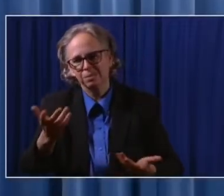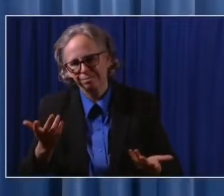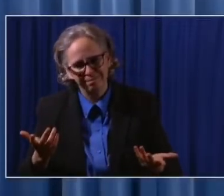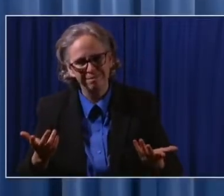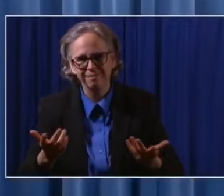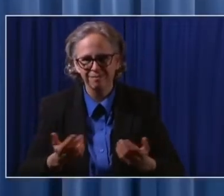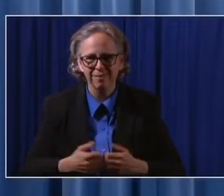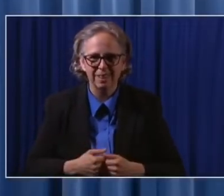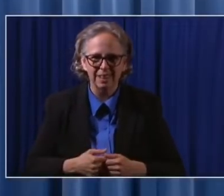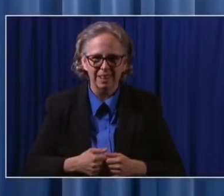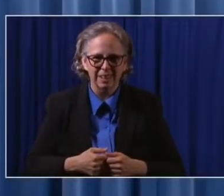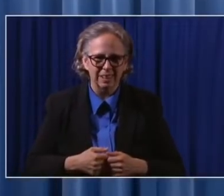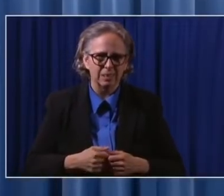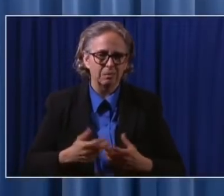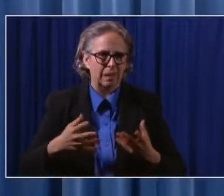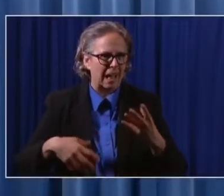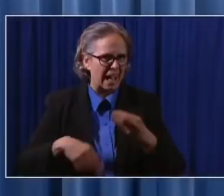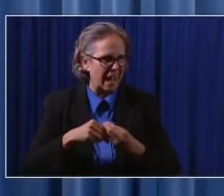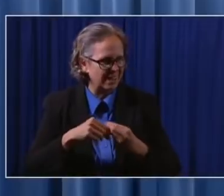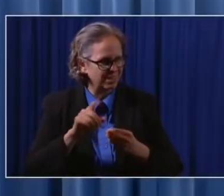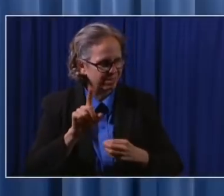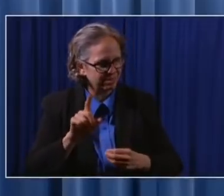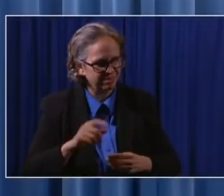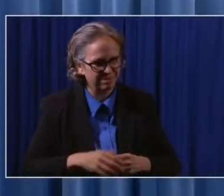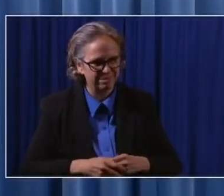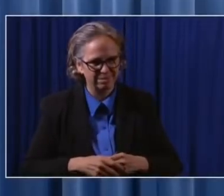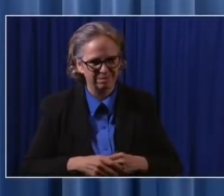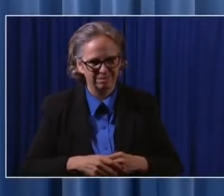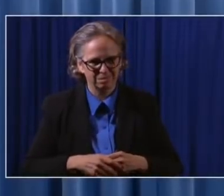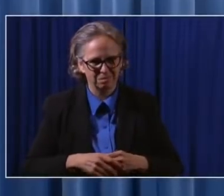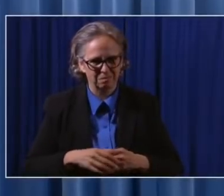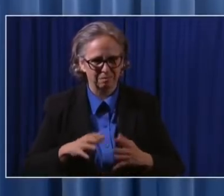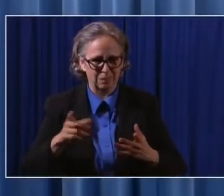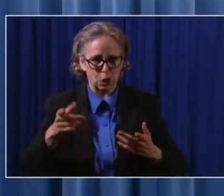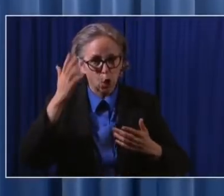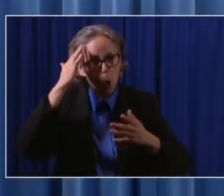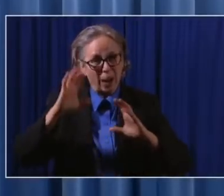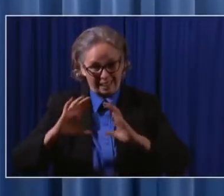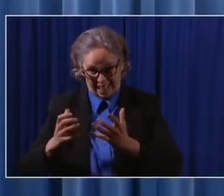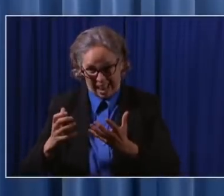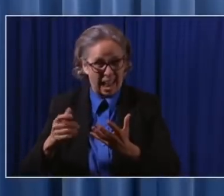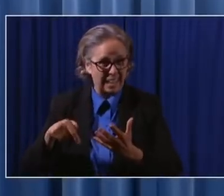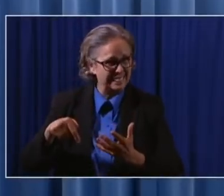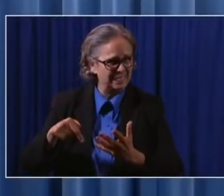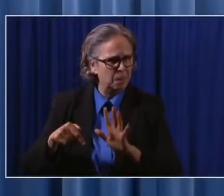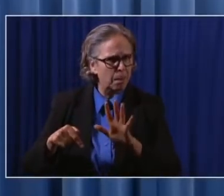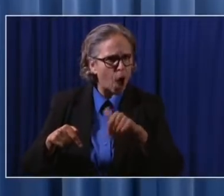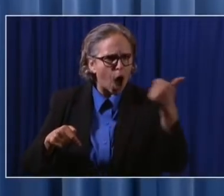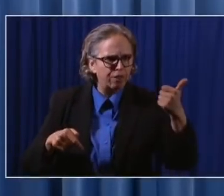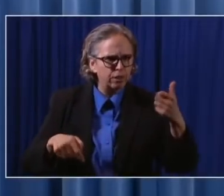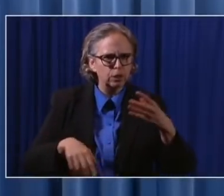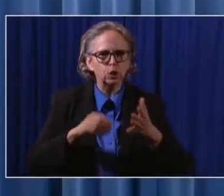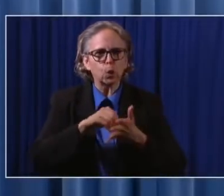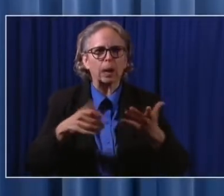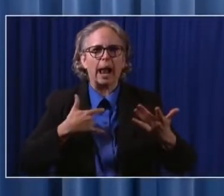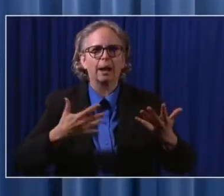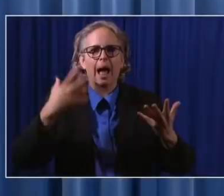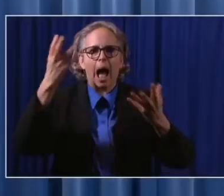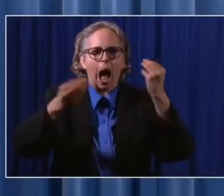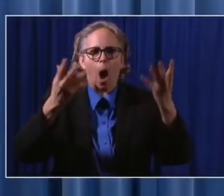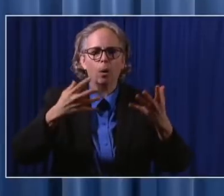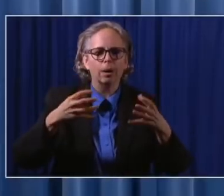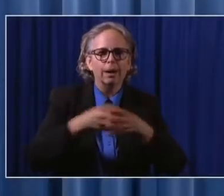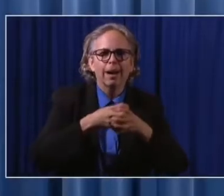on in young people's lives. Young people like to get together. We all know that. So yeah, this